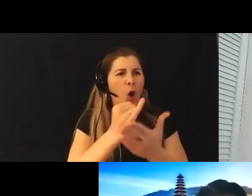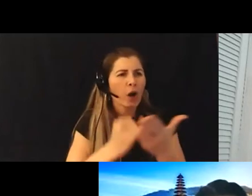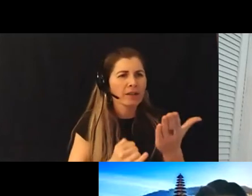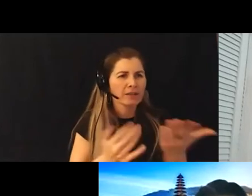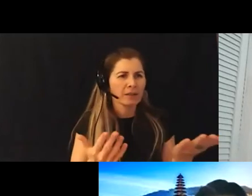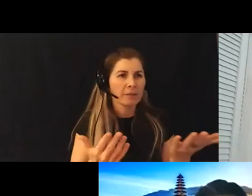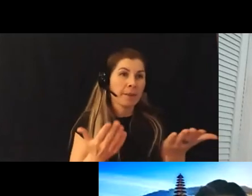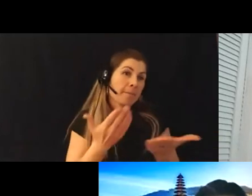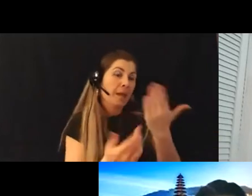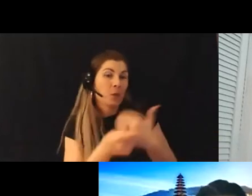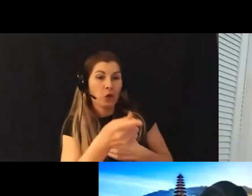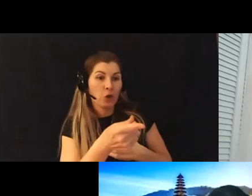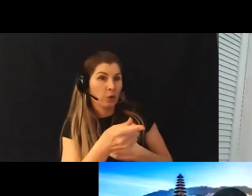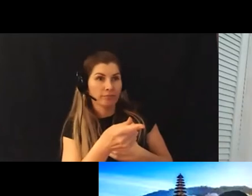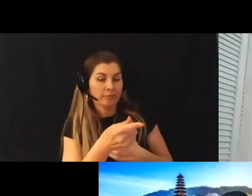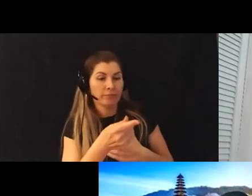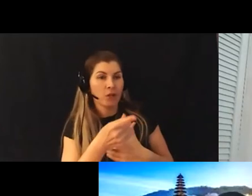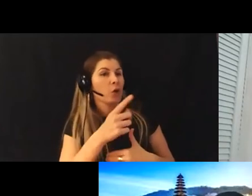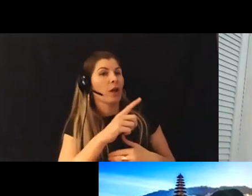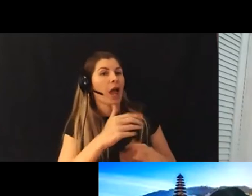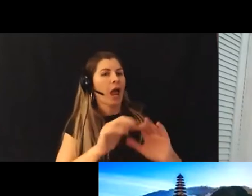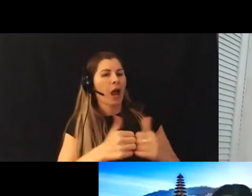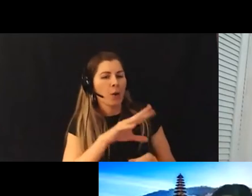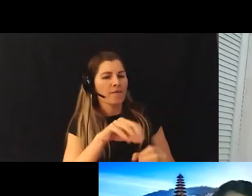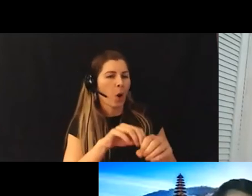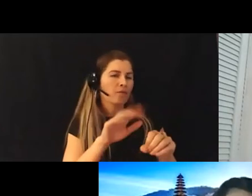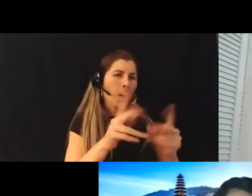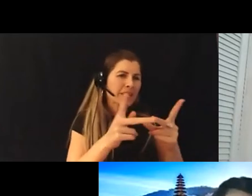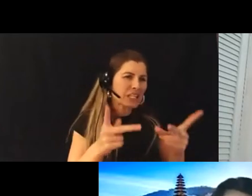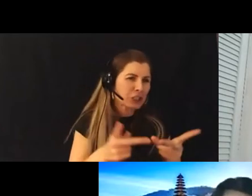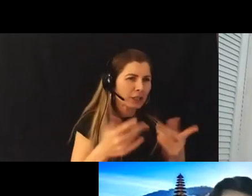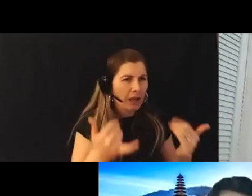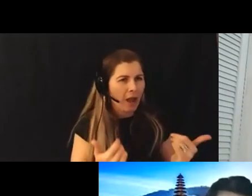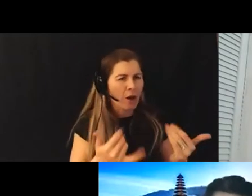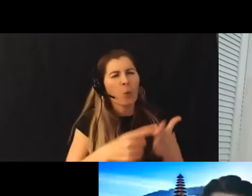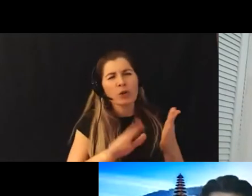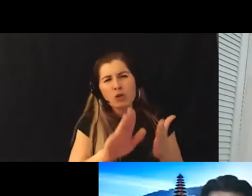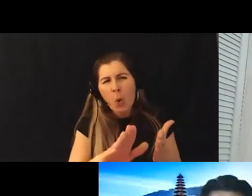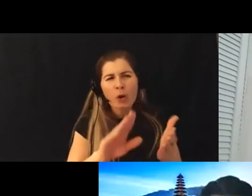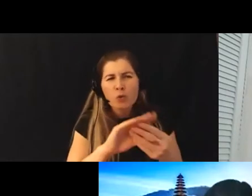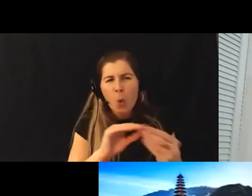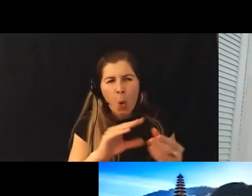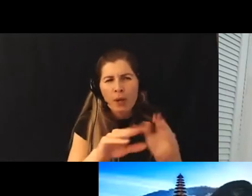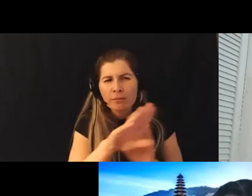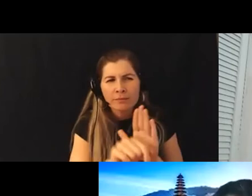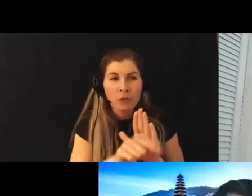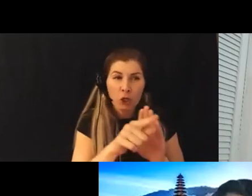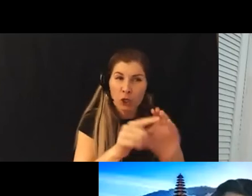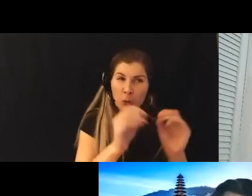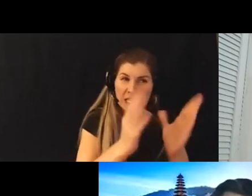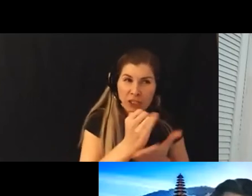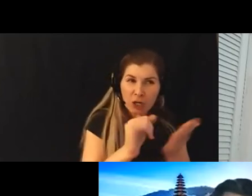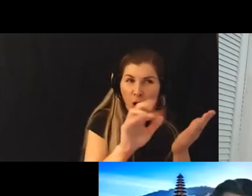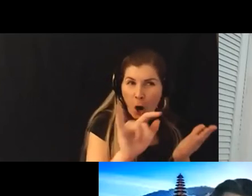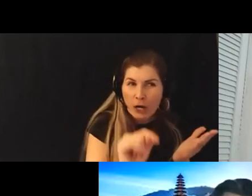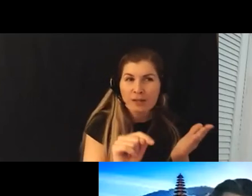now in the organization you're with, just a little bit about your backstory. Are you a teaching artist, an educator? What does that look like so that we